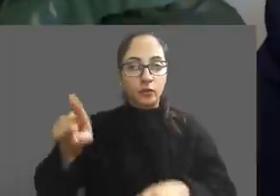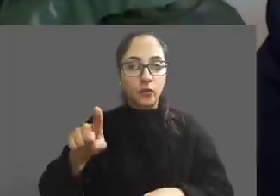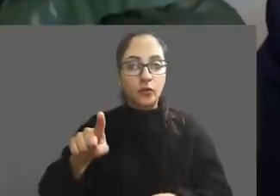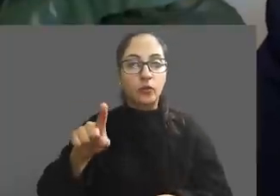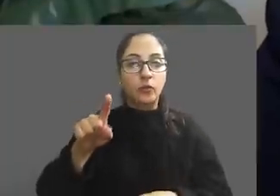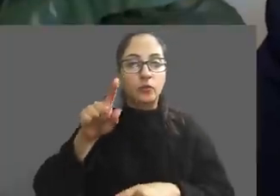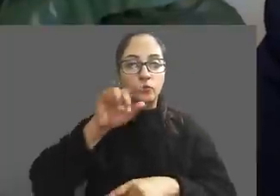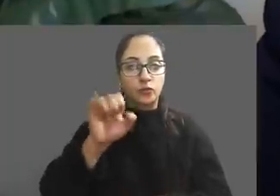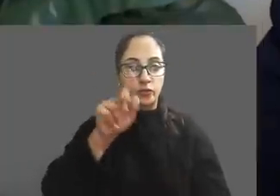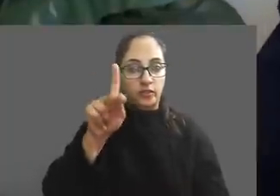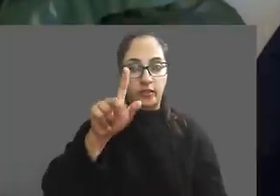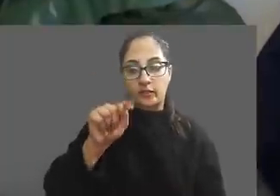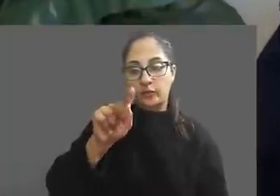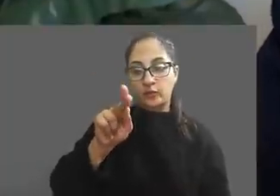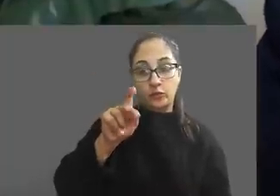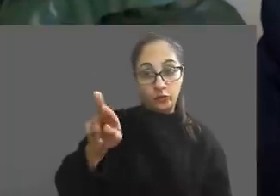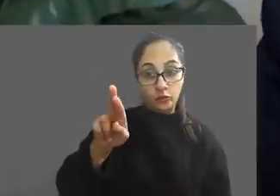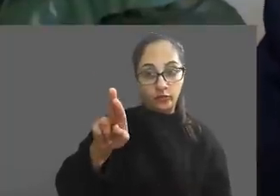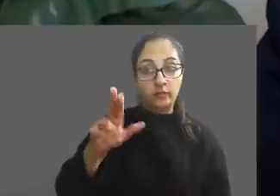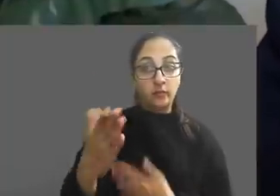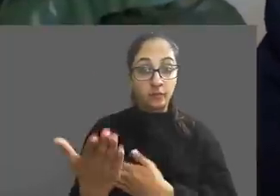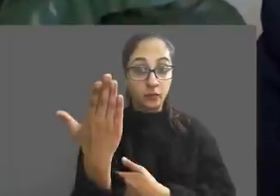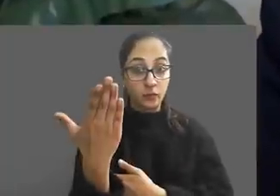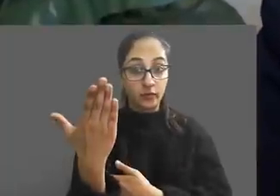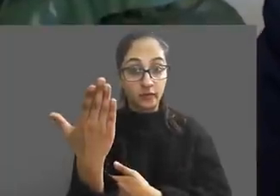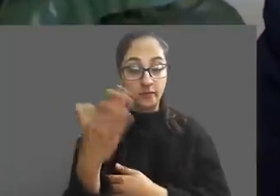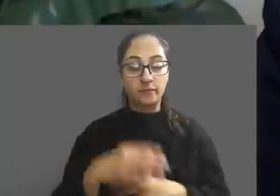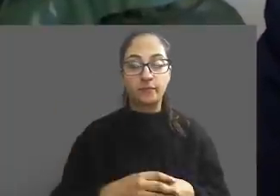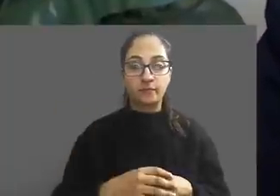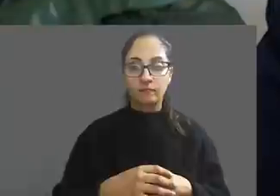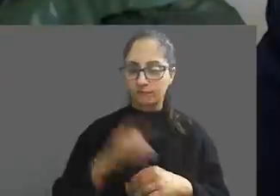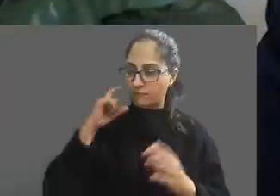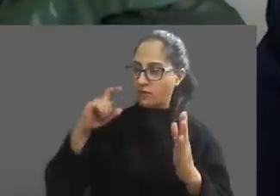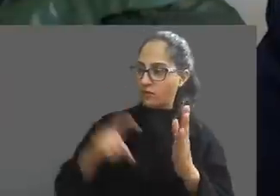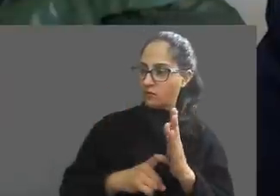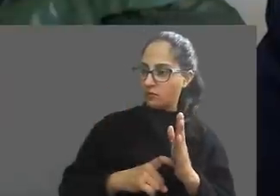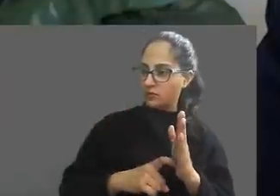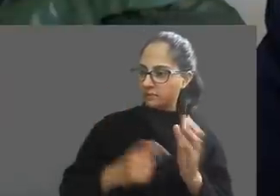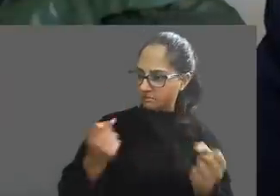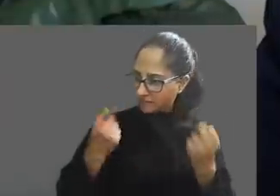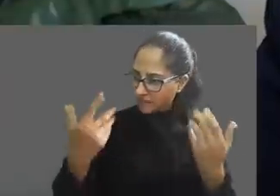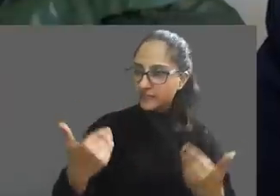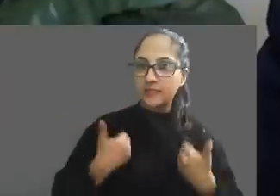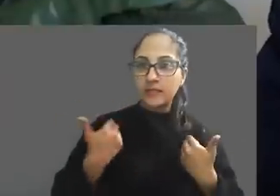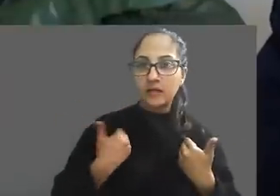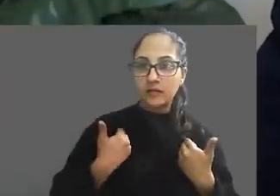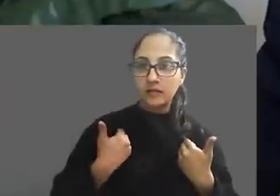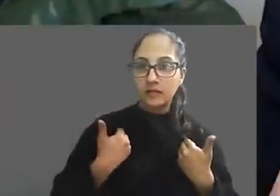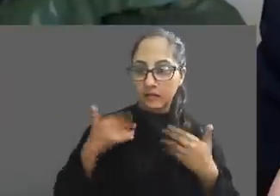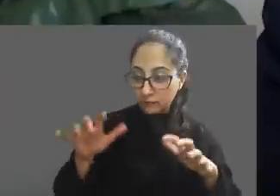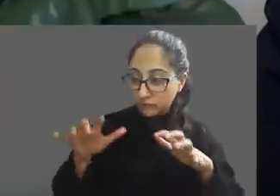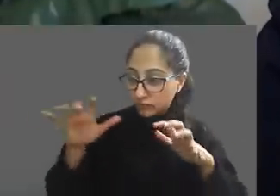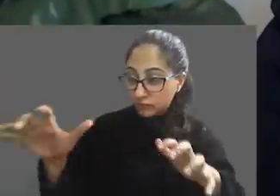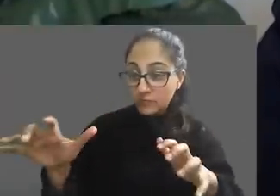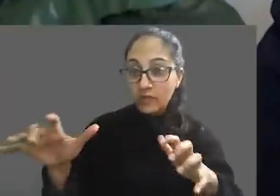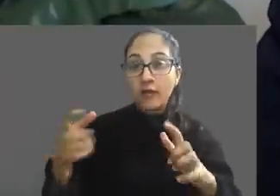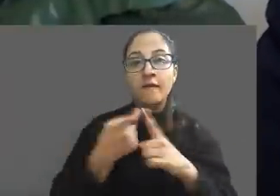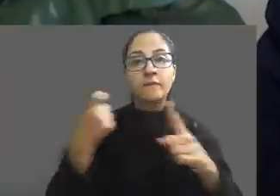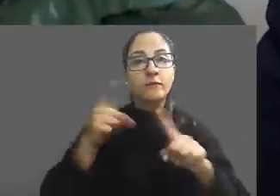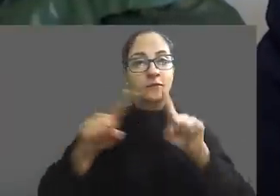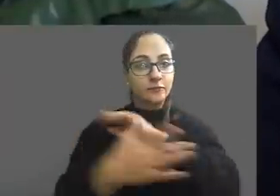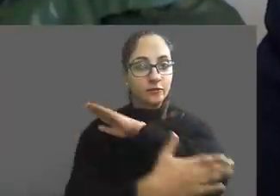comprised Ismaili youth from around the world who were in Mombasa on TKN assignments. It was an